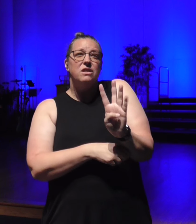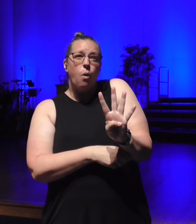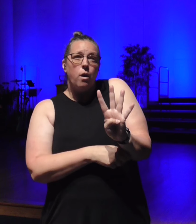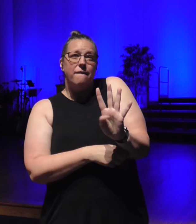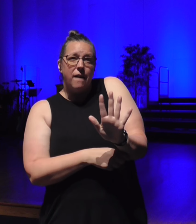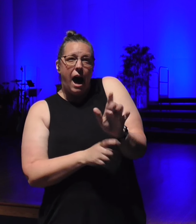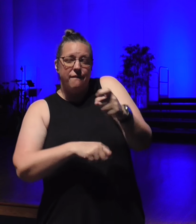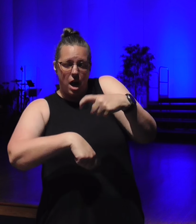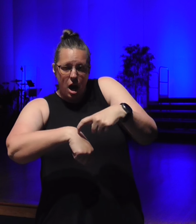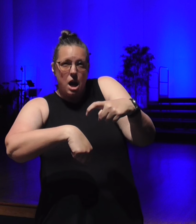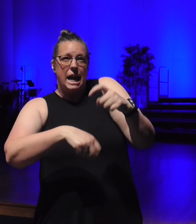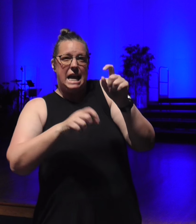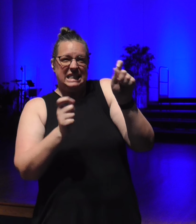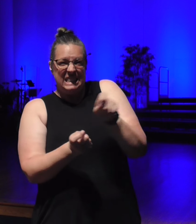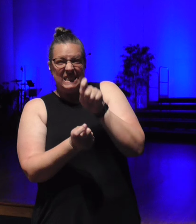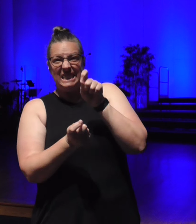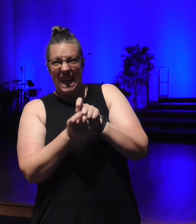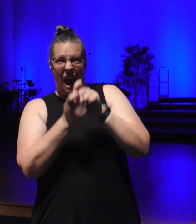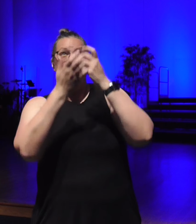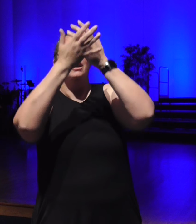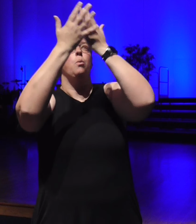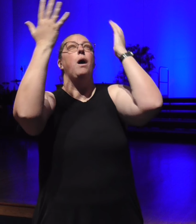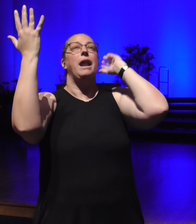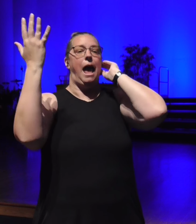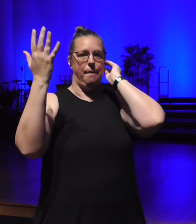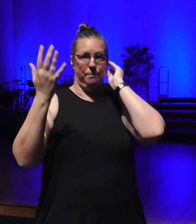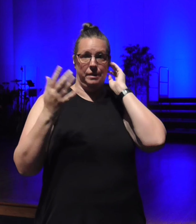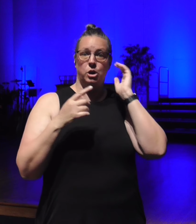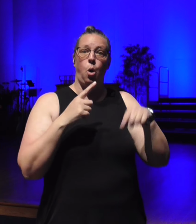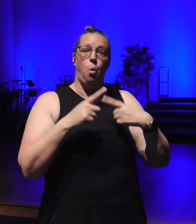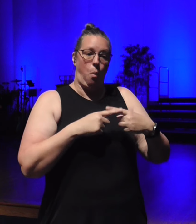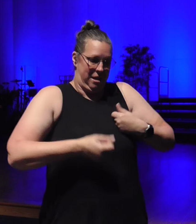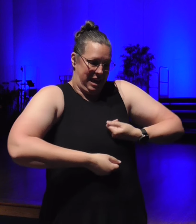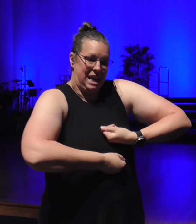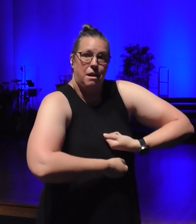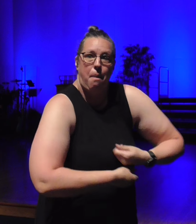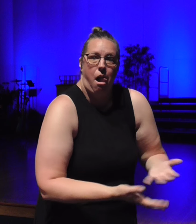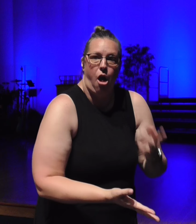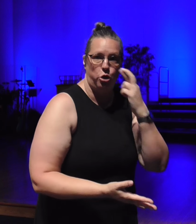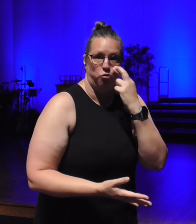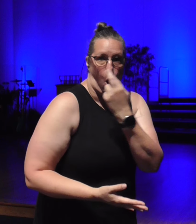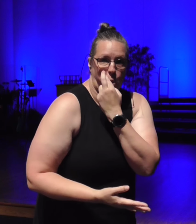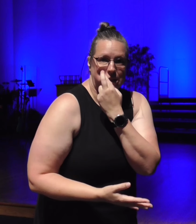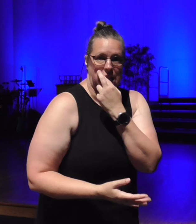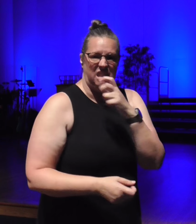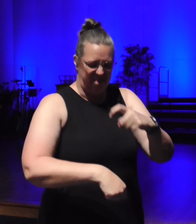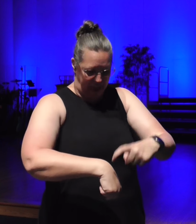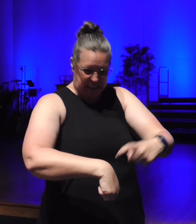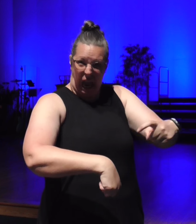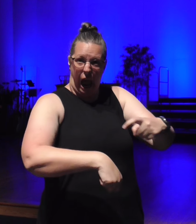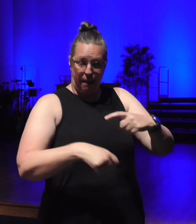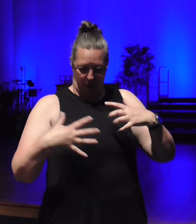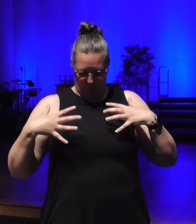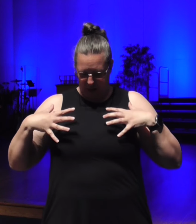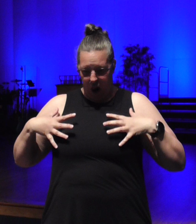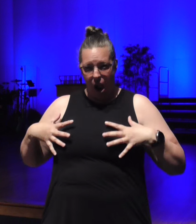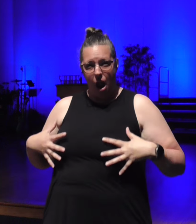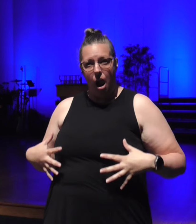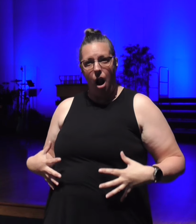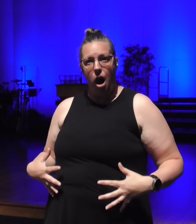not 10 minutes before, but that moment when he opened his cloak. And she wore the sky like